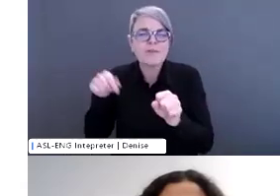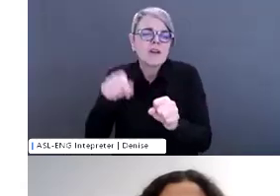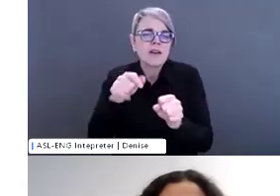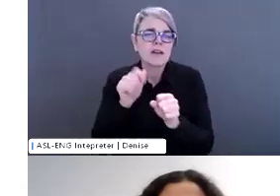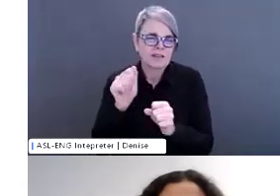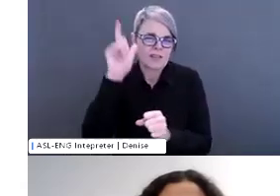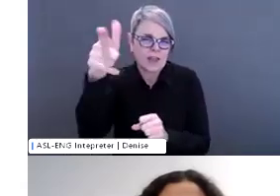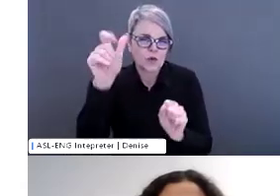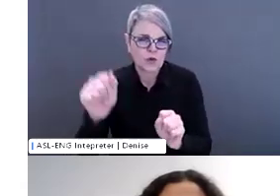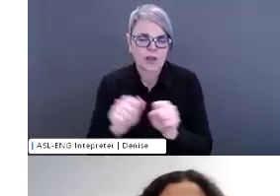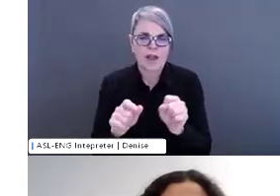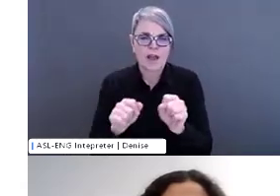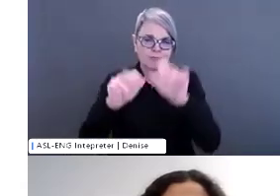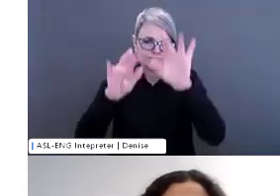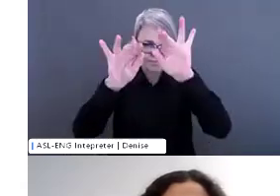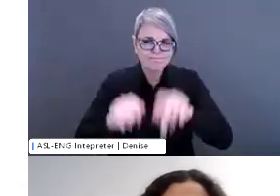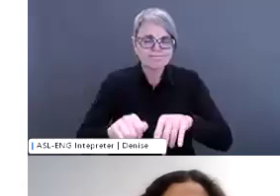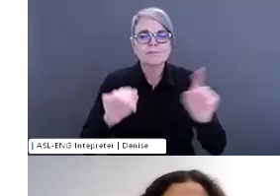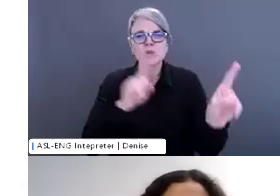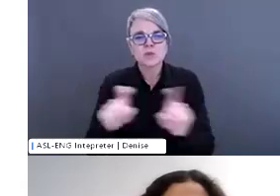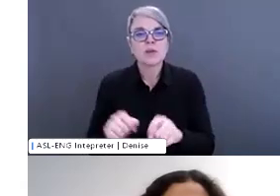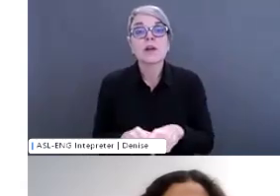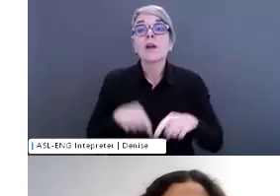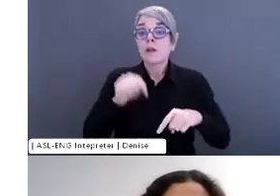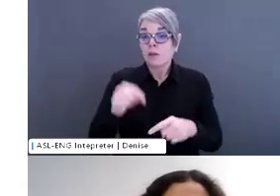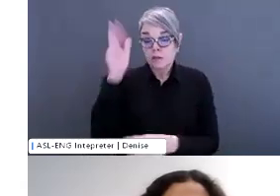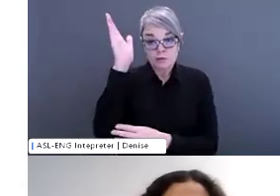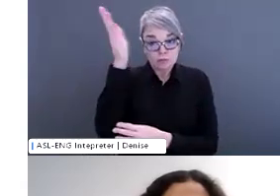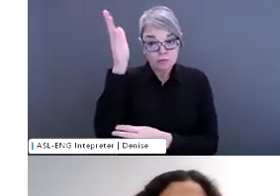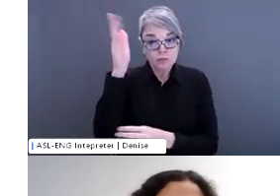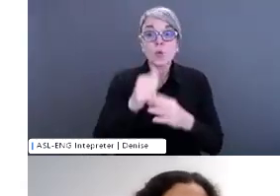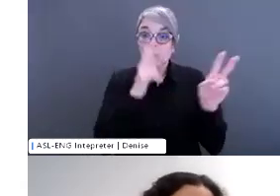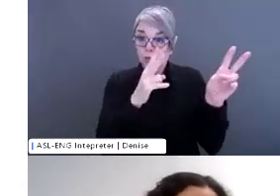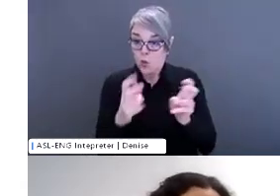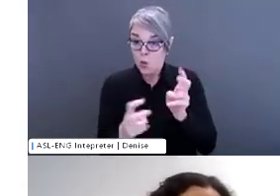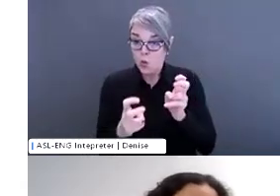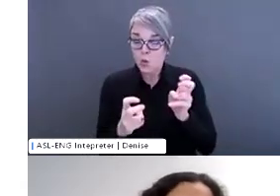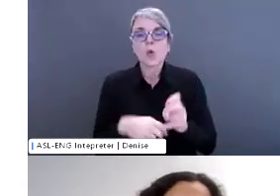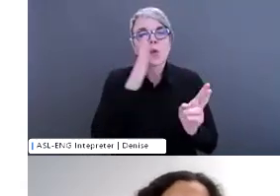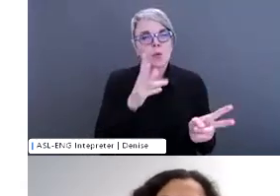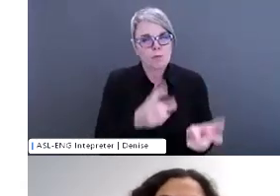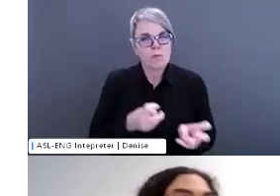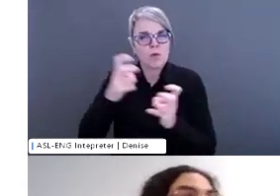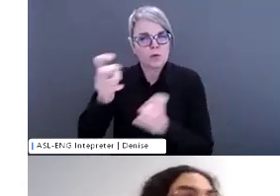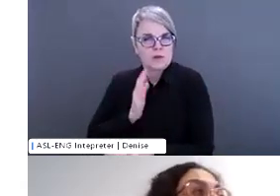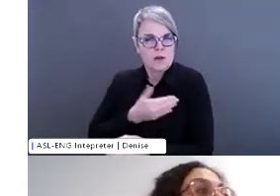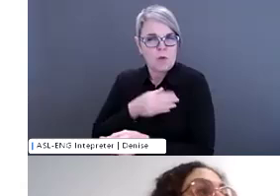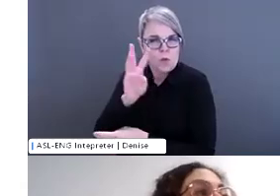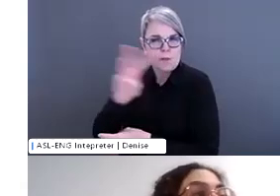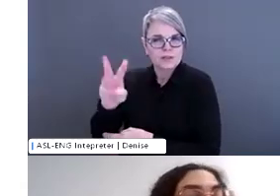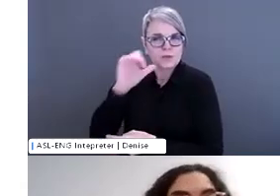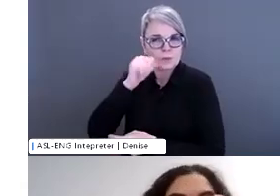website probably tomorrow, along with any of the links or documents that are shared with you today during the session.